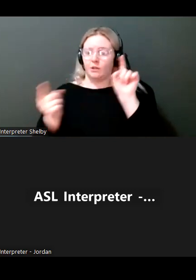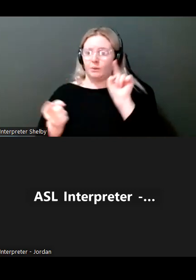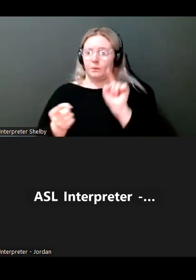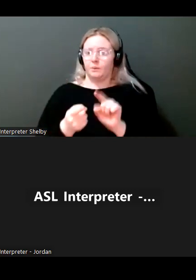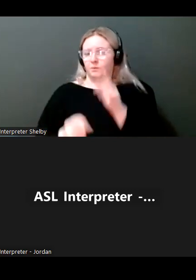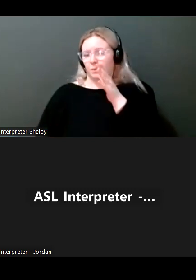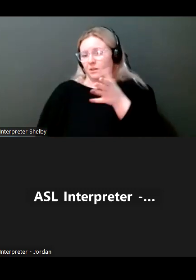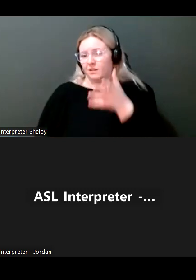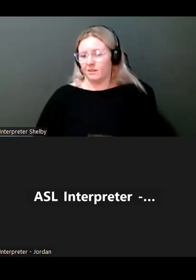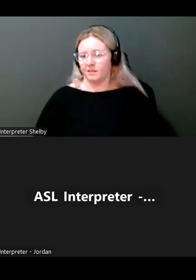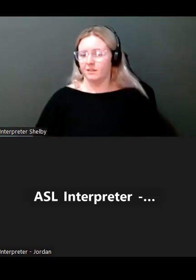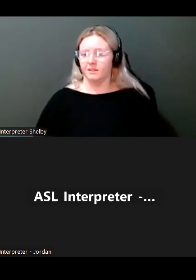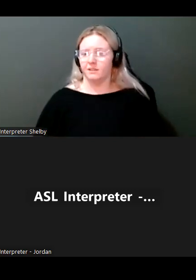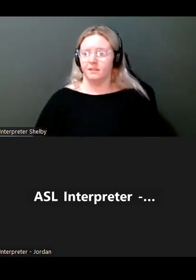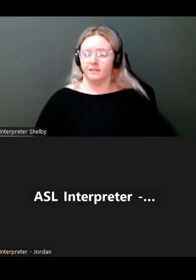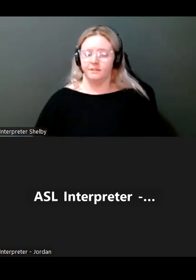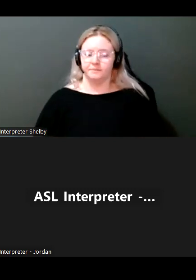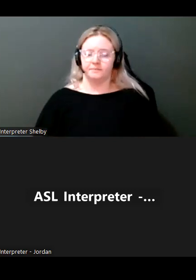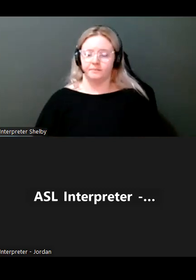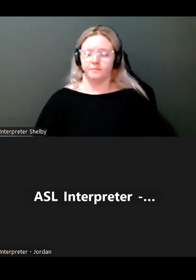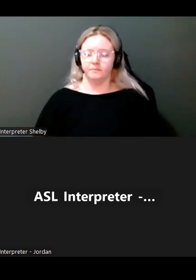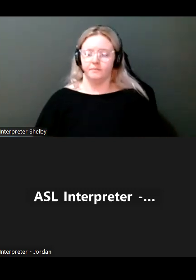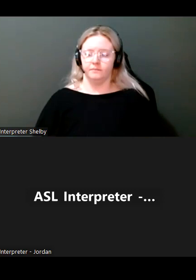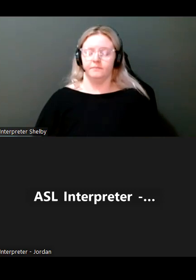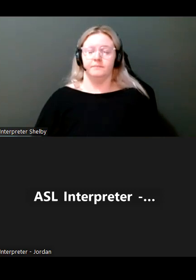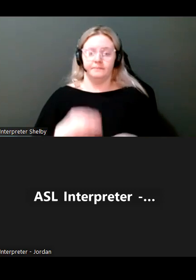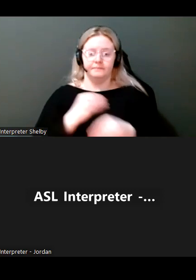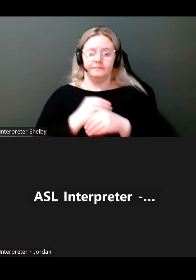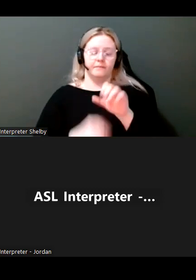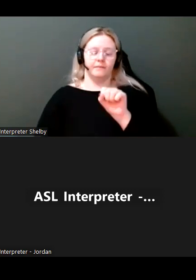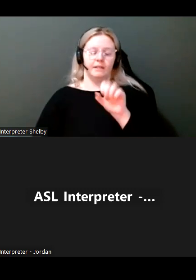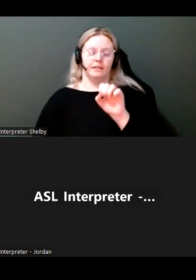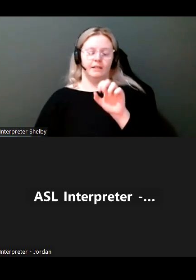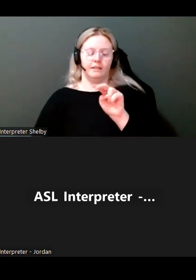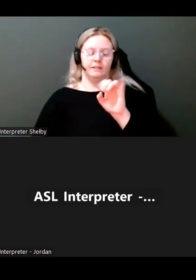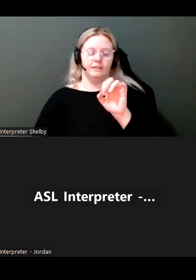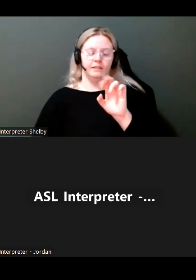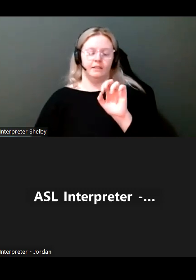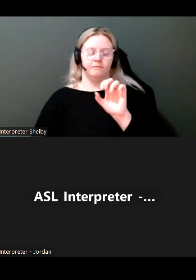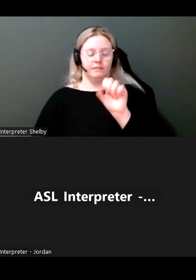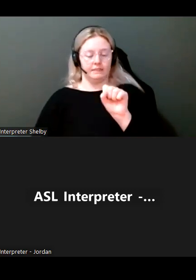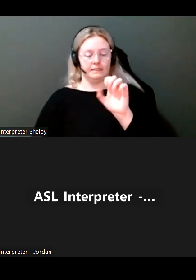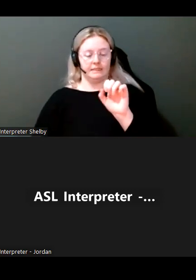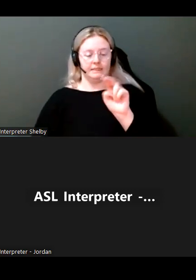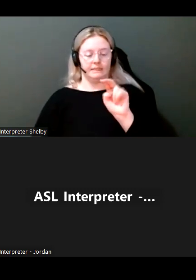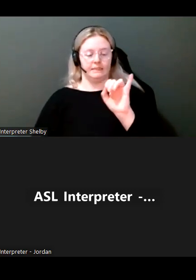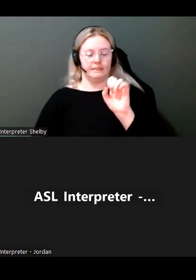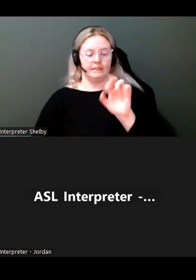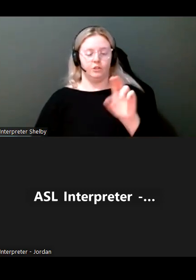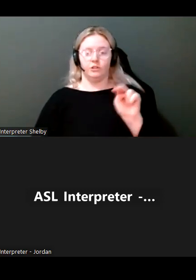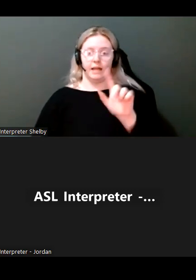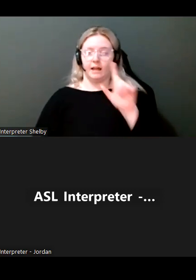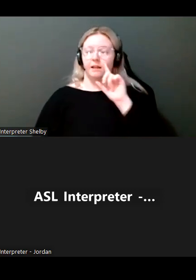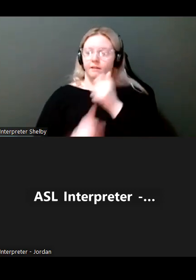Yeah. To add to that as well, Seniors NL, if you are looking for a seniors housing transition